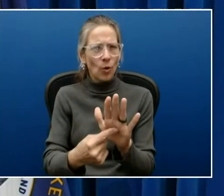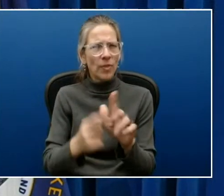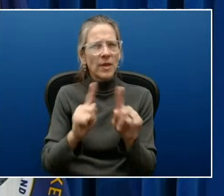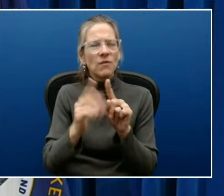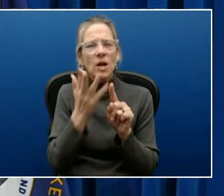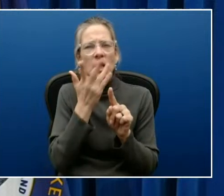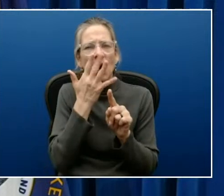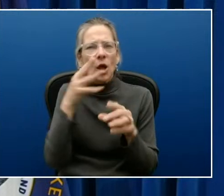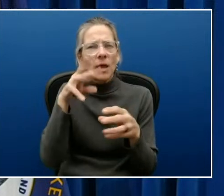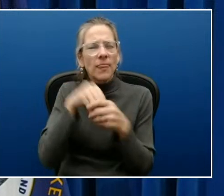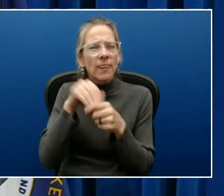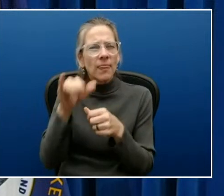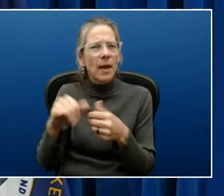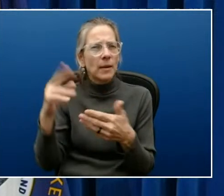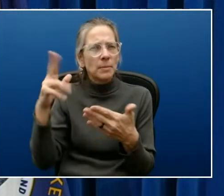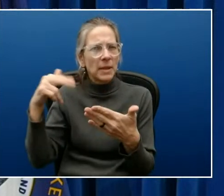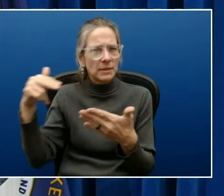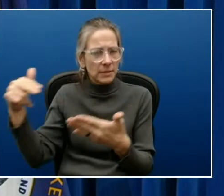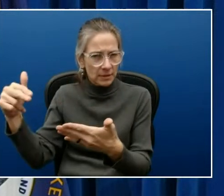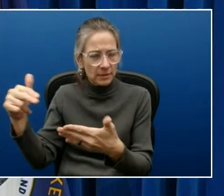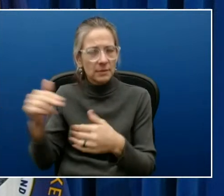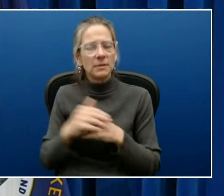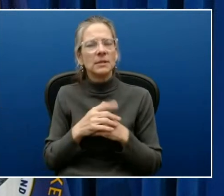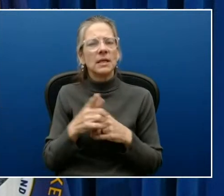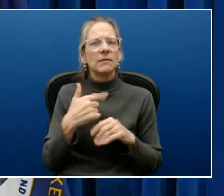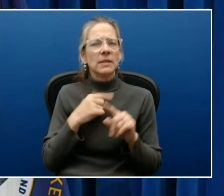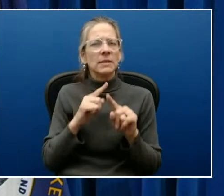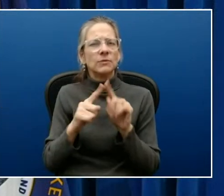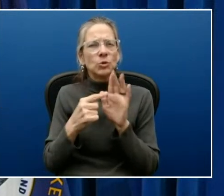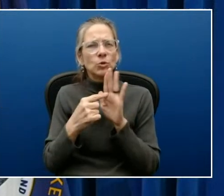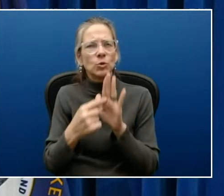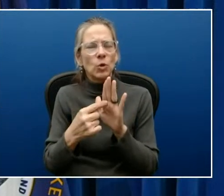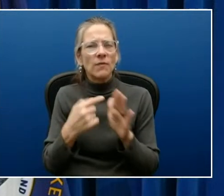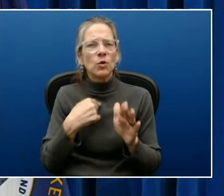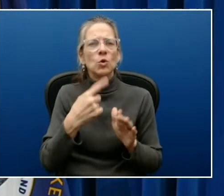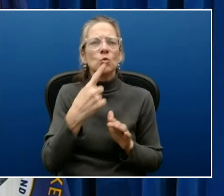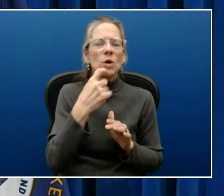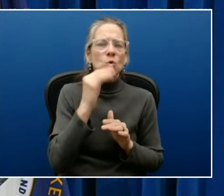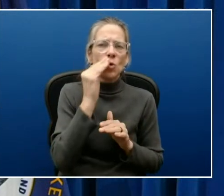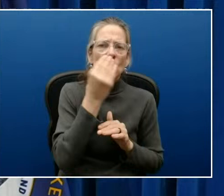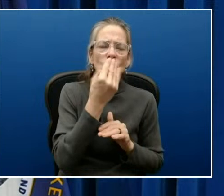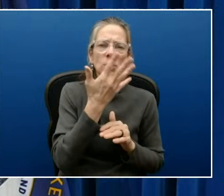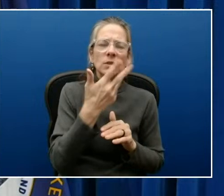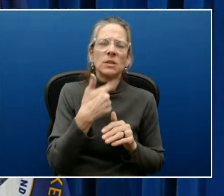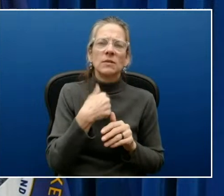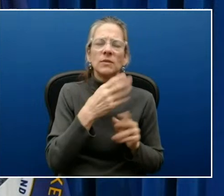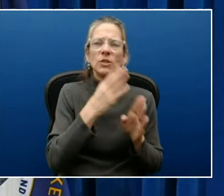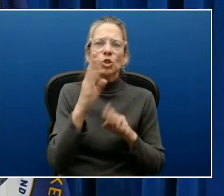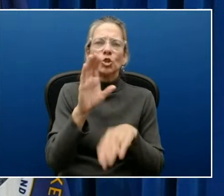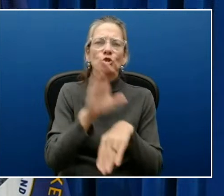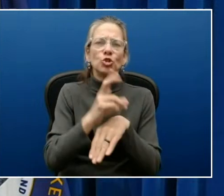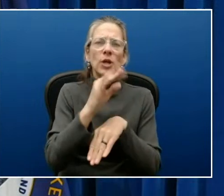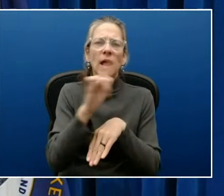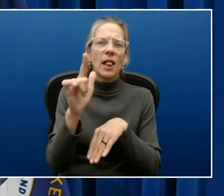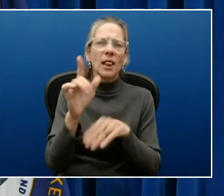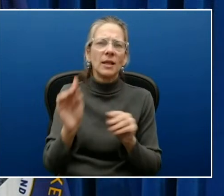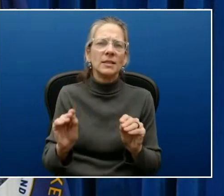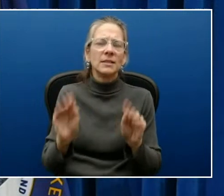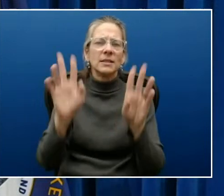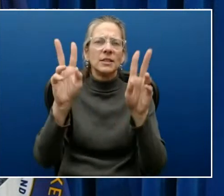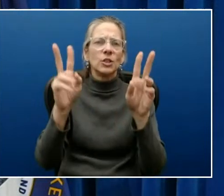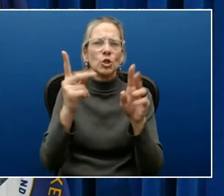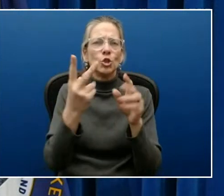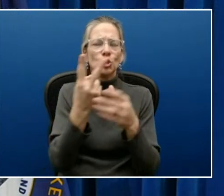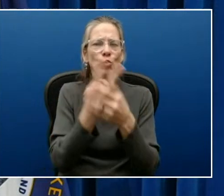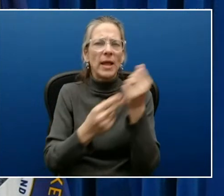painting, filled with symbols like the red roses and the twin spires of Churchill Downs. The jockey